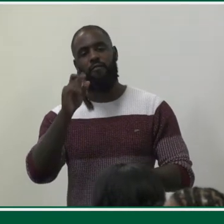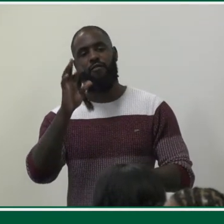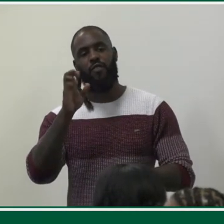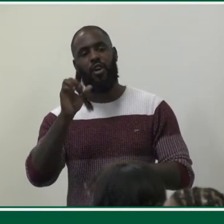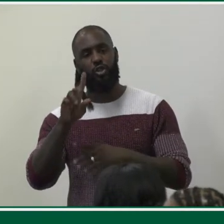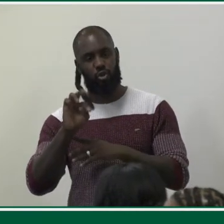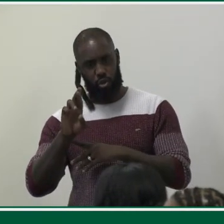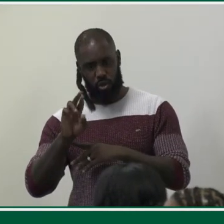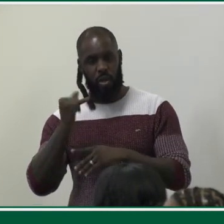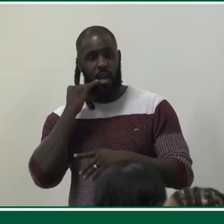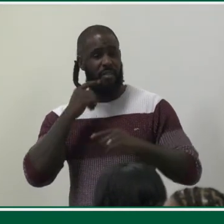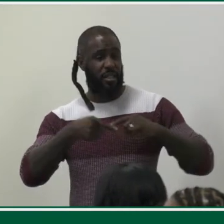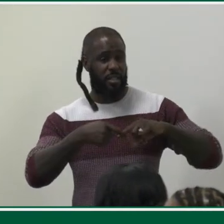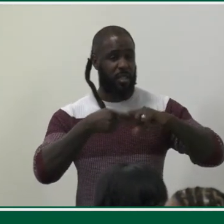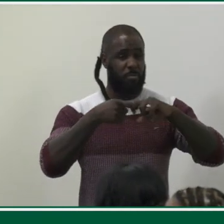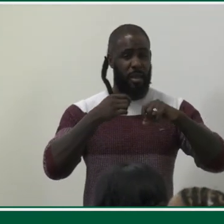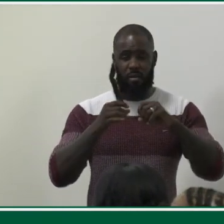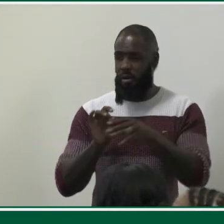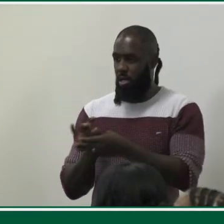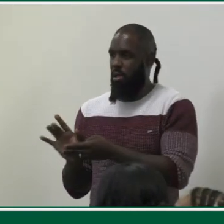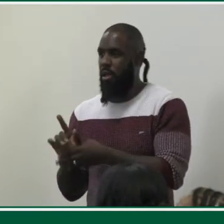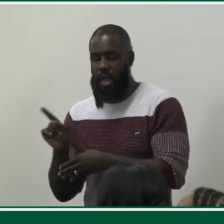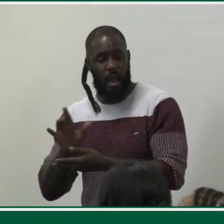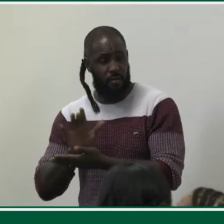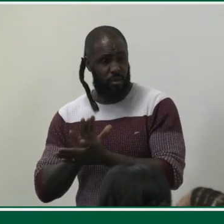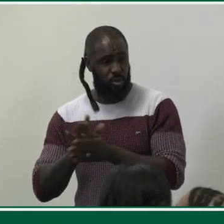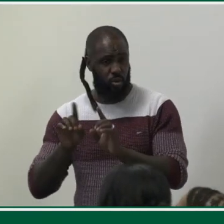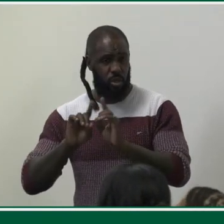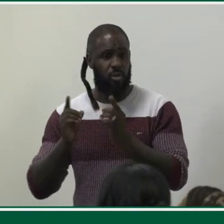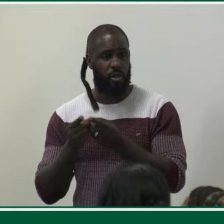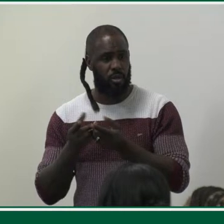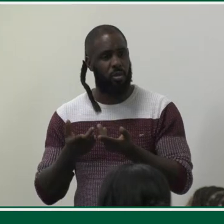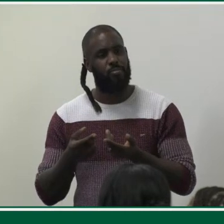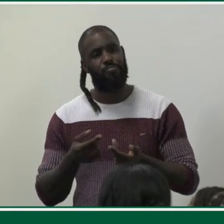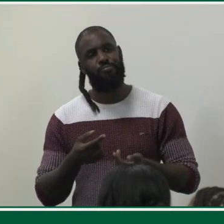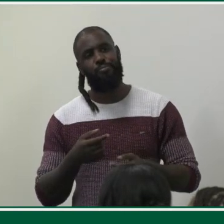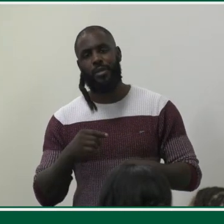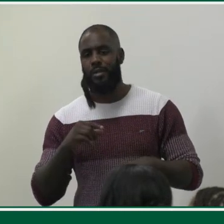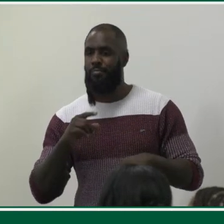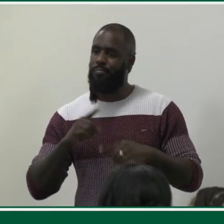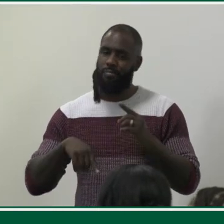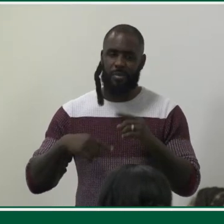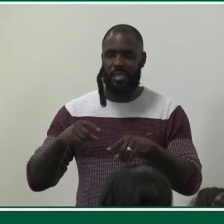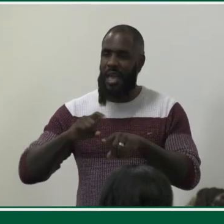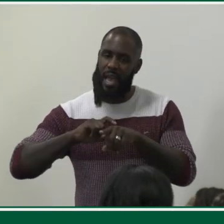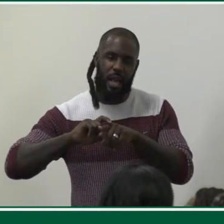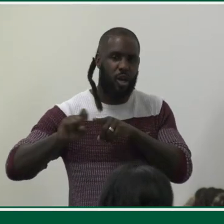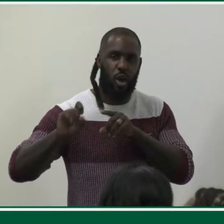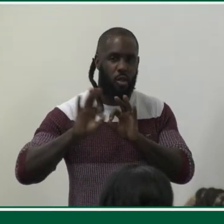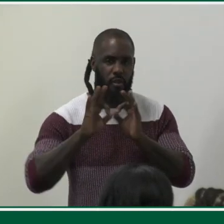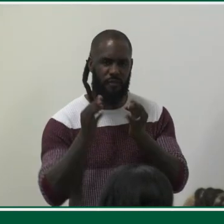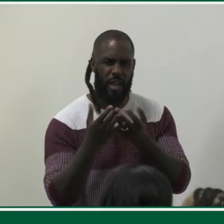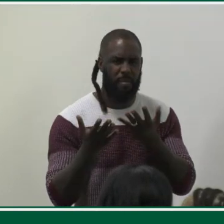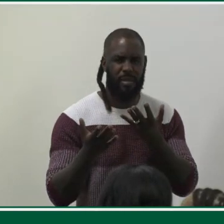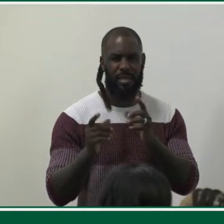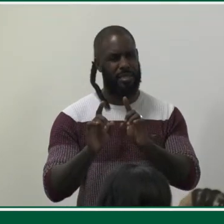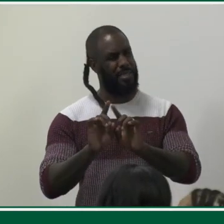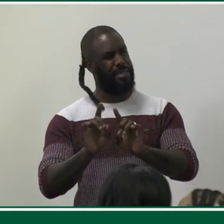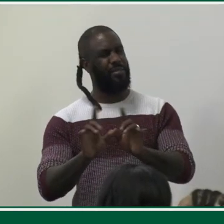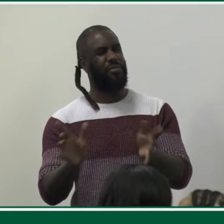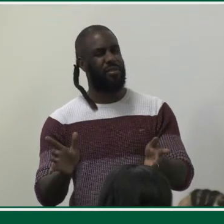expel you, oftentimes they don't necessarily, they can't necessarily call your family in the same way that you could if you